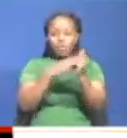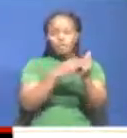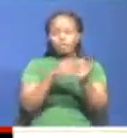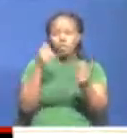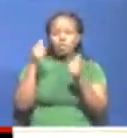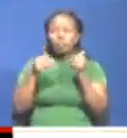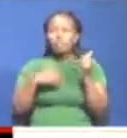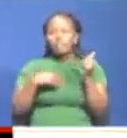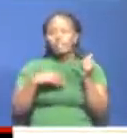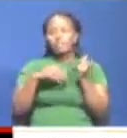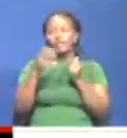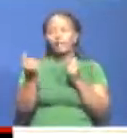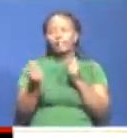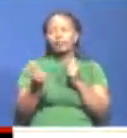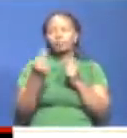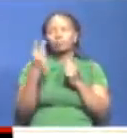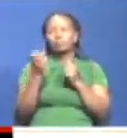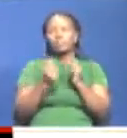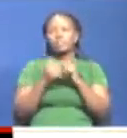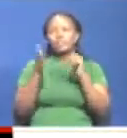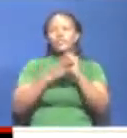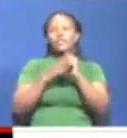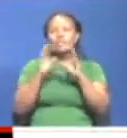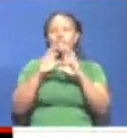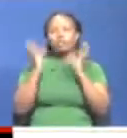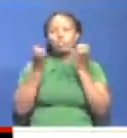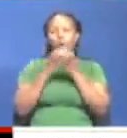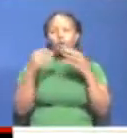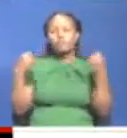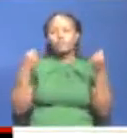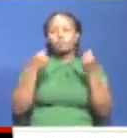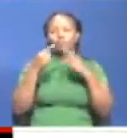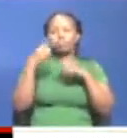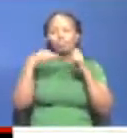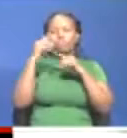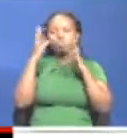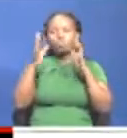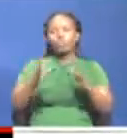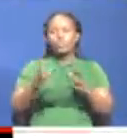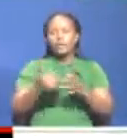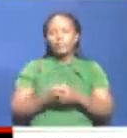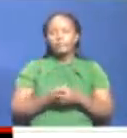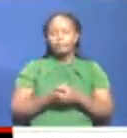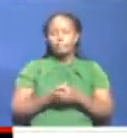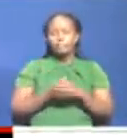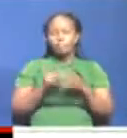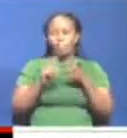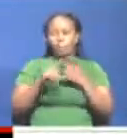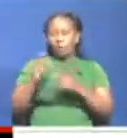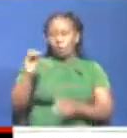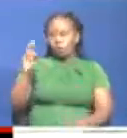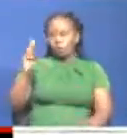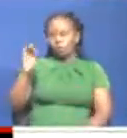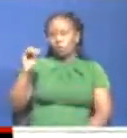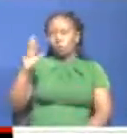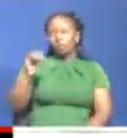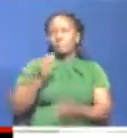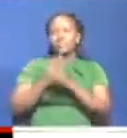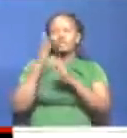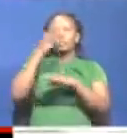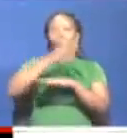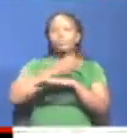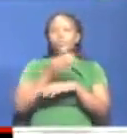Chepkirui and 2019 world champion silver winner Margaret Chelimo. Obiri crossed the line in